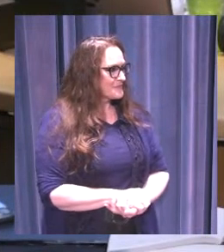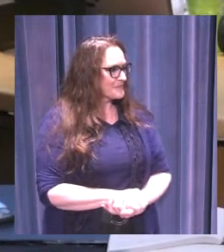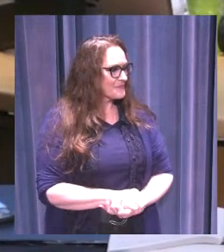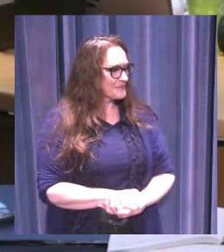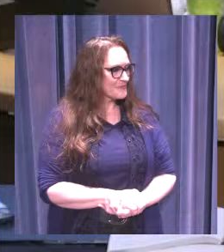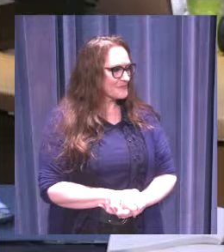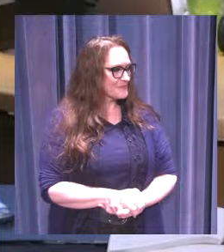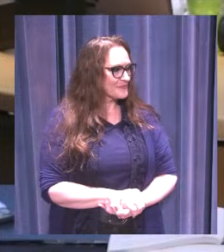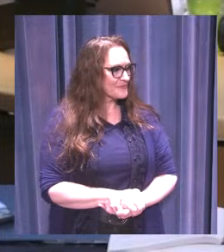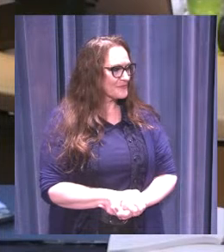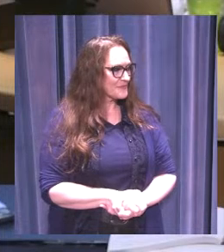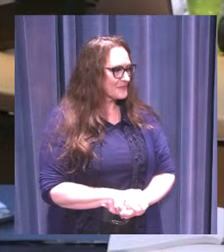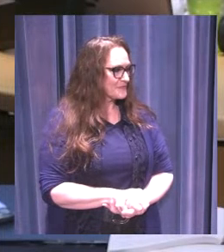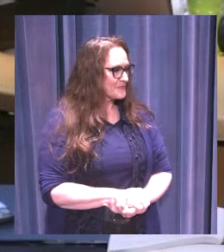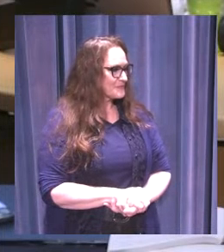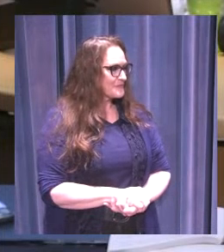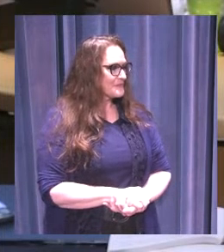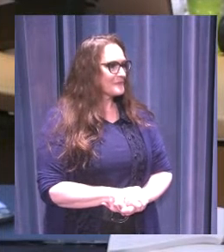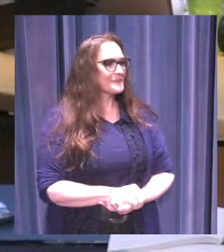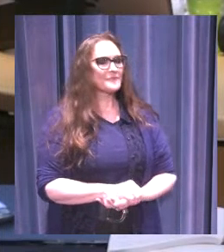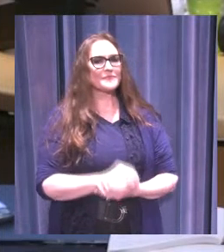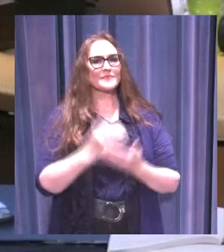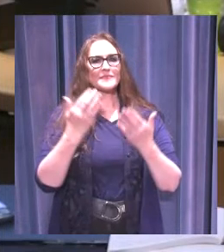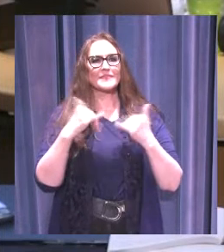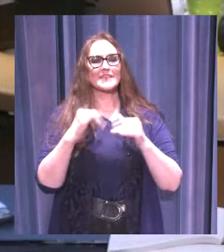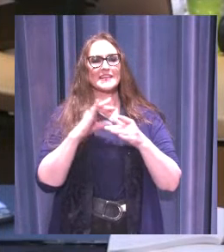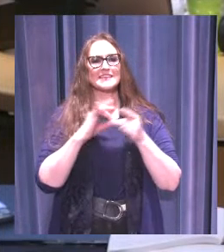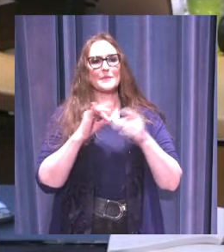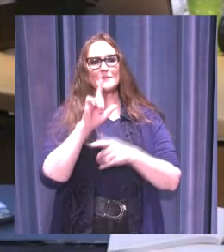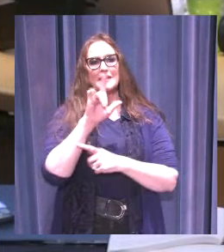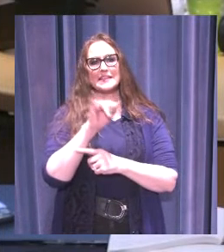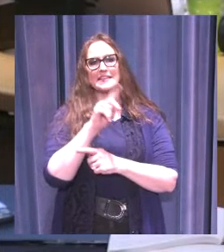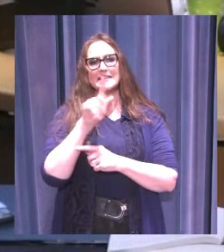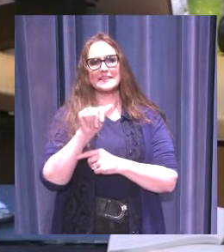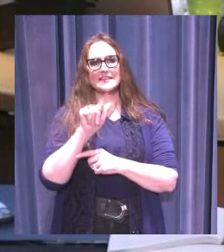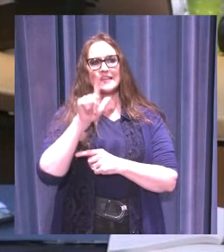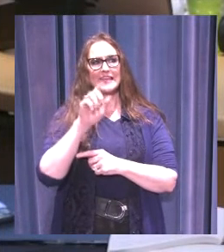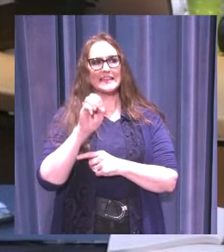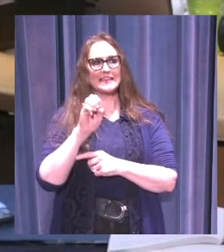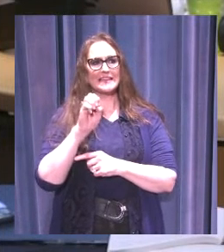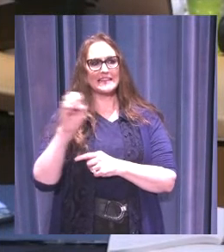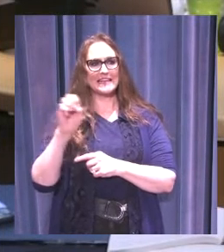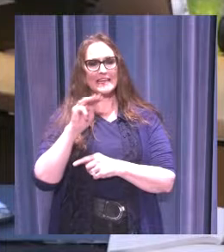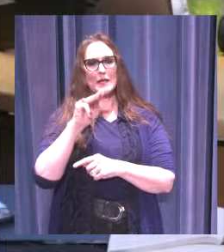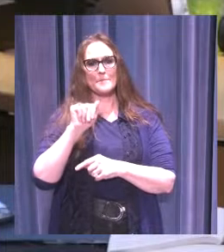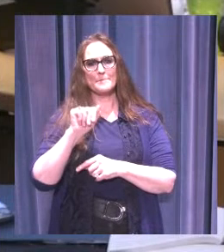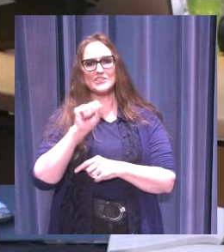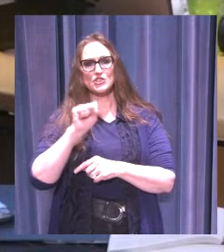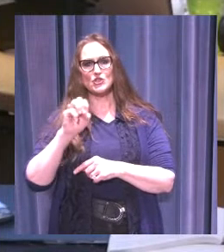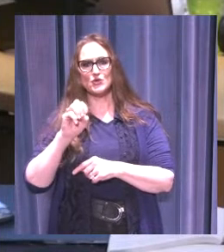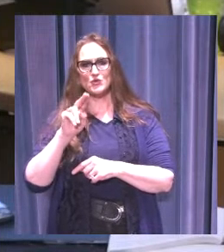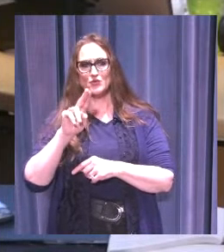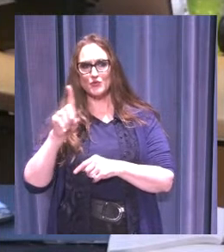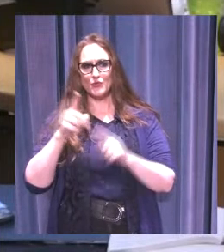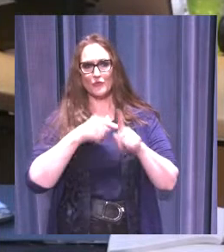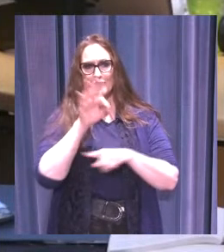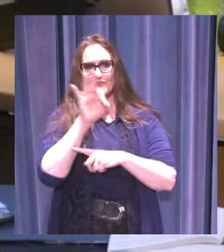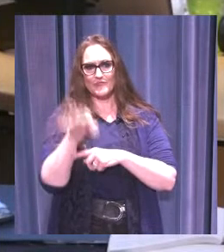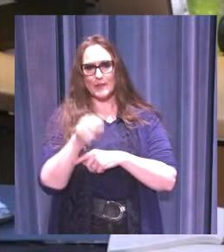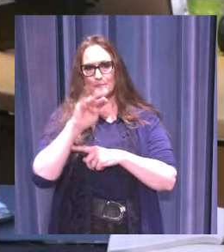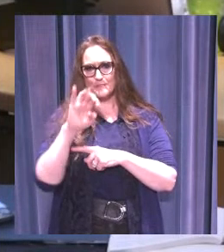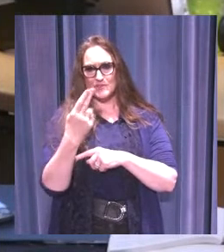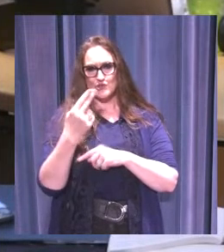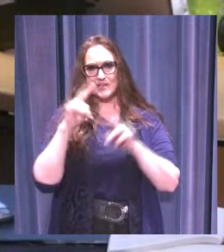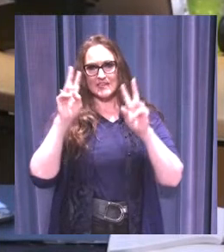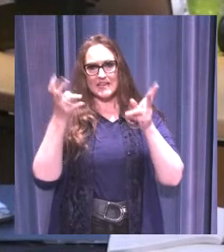Excuse me. Next comment's been submitted by Linda Lee Massoud of Flint, Michigan, on the topic